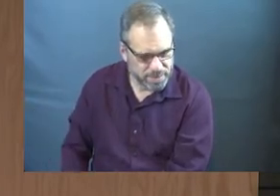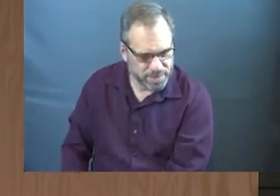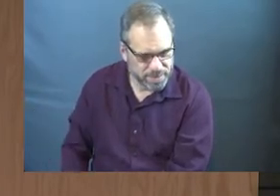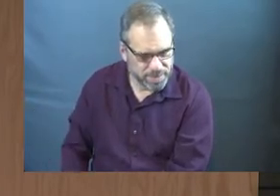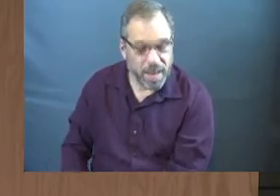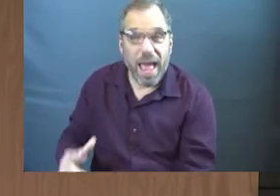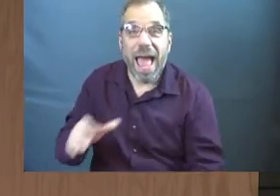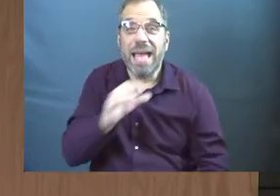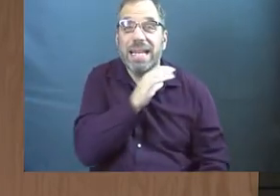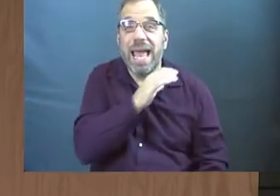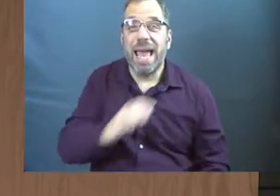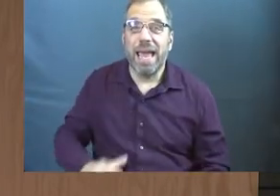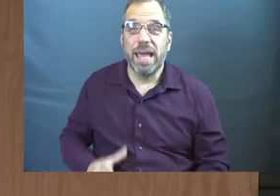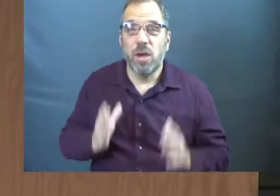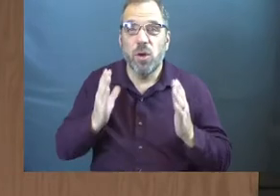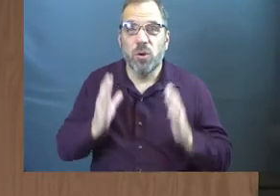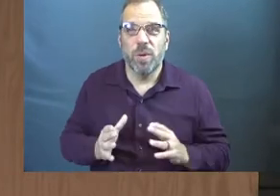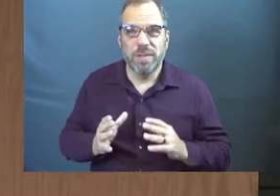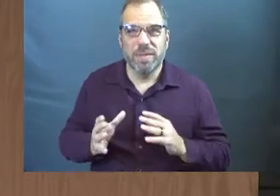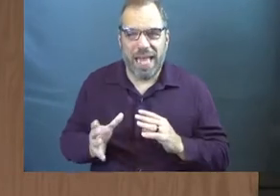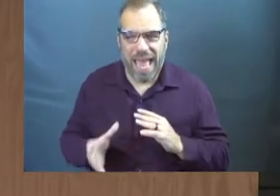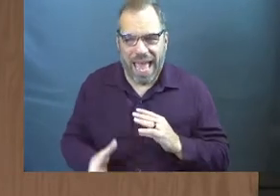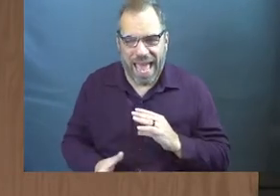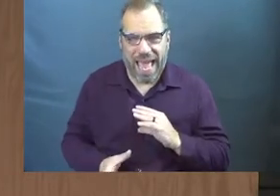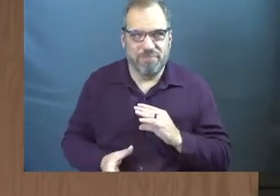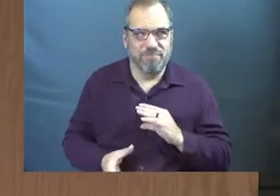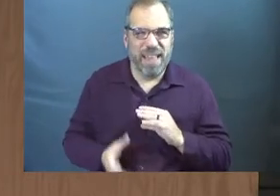And then a Christian adds a special twist.